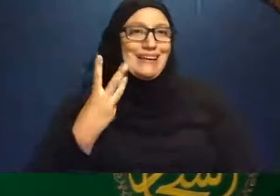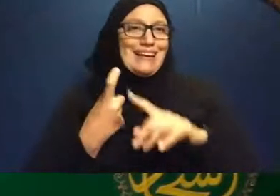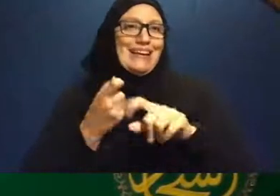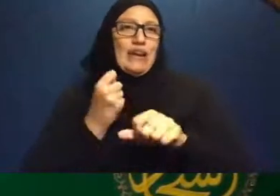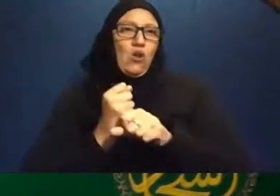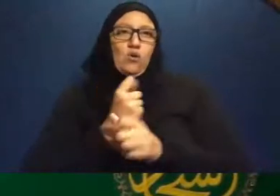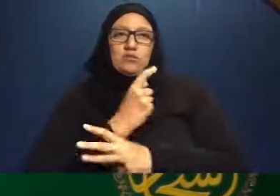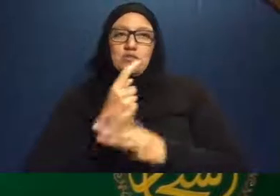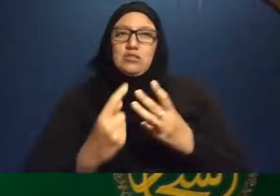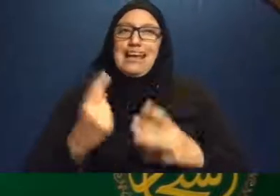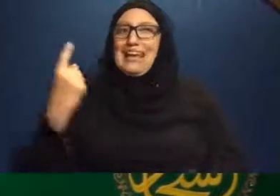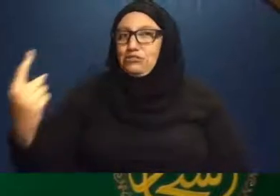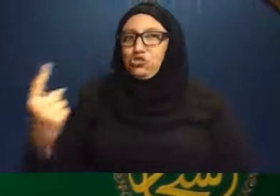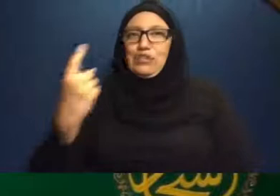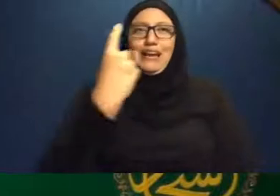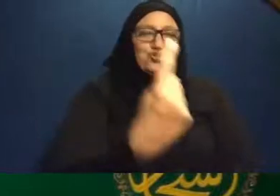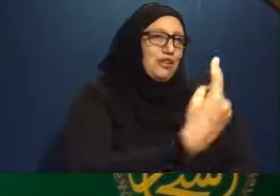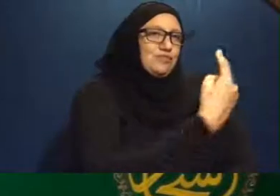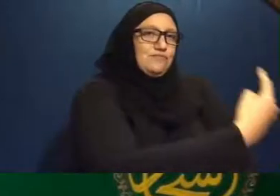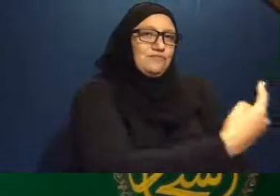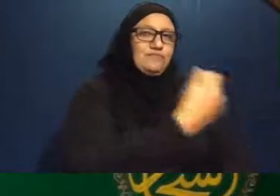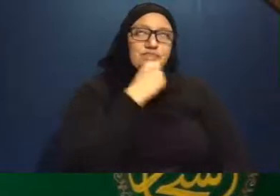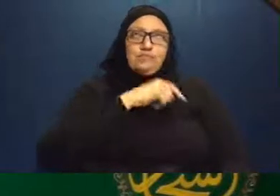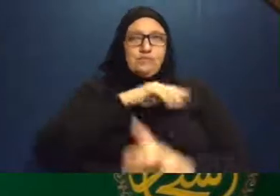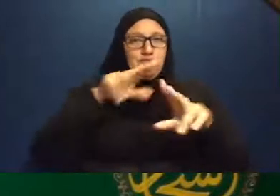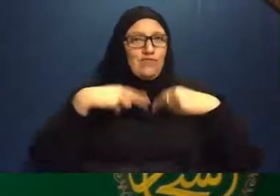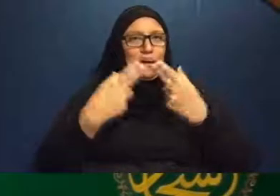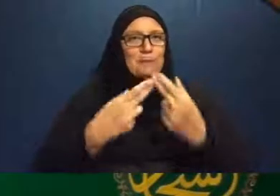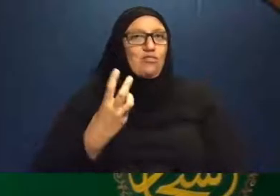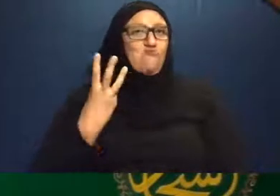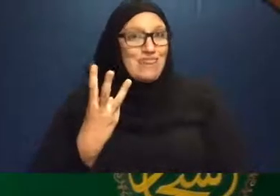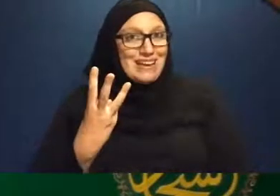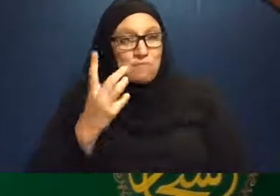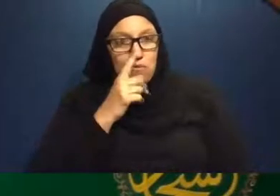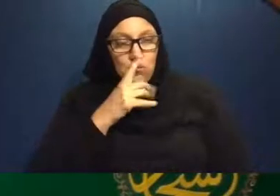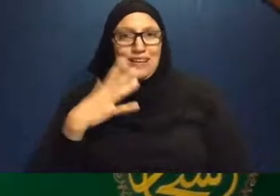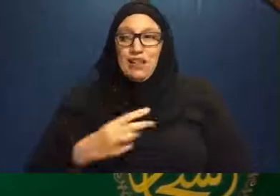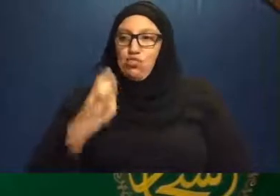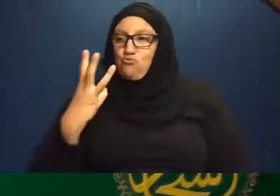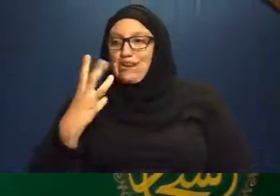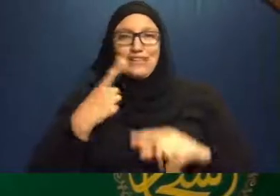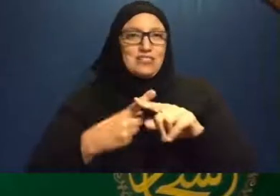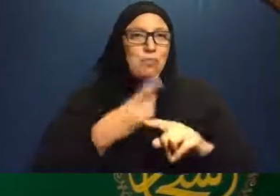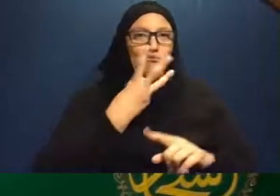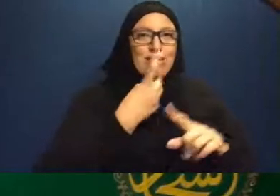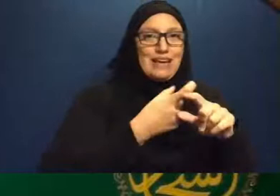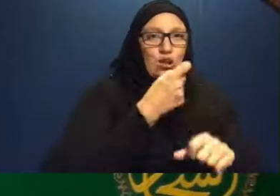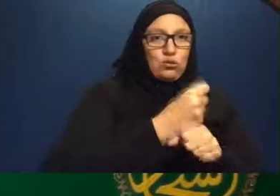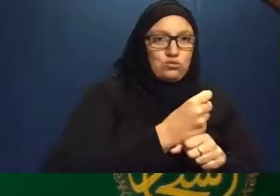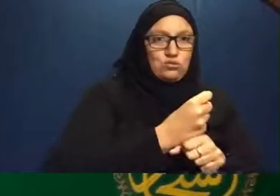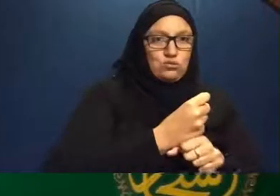of 3 kilos of any of this per head. Like a family of three, they need to make it